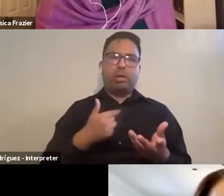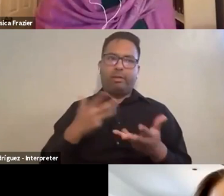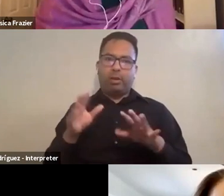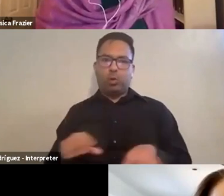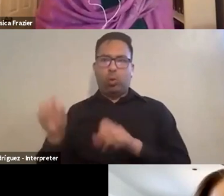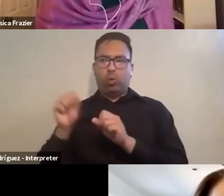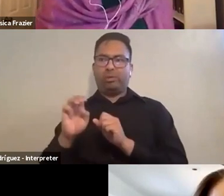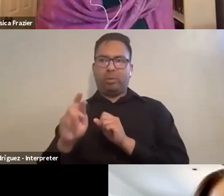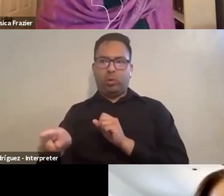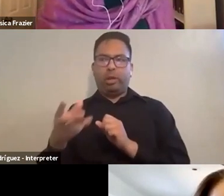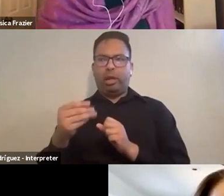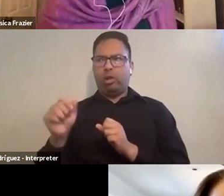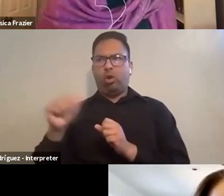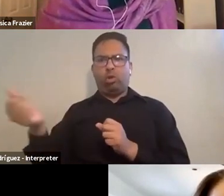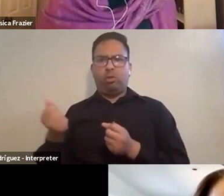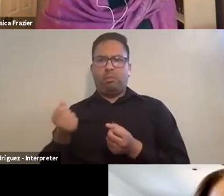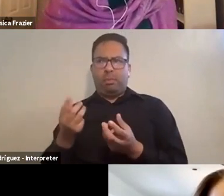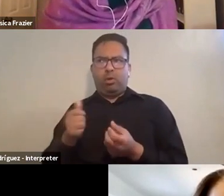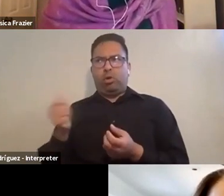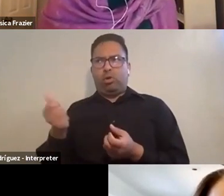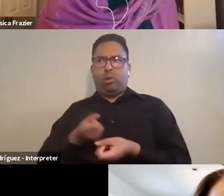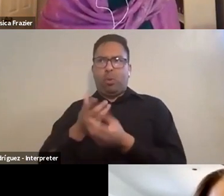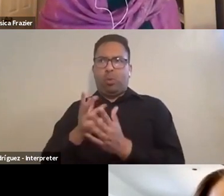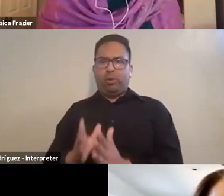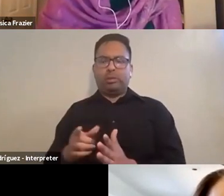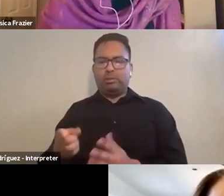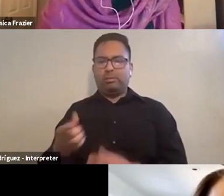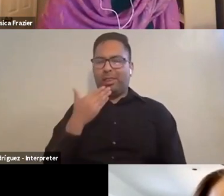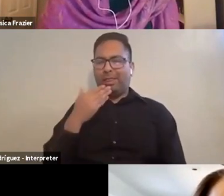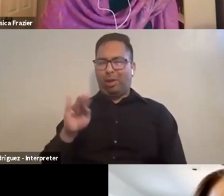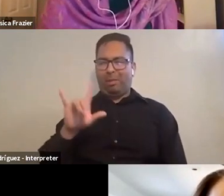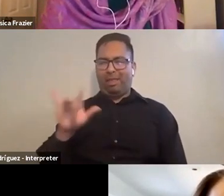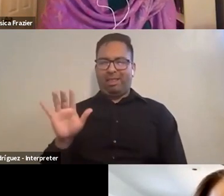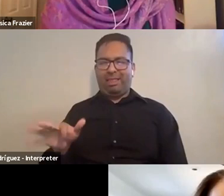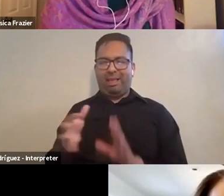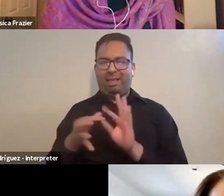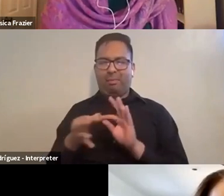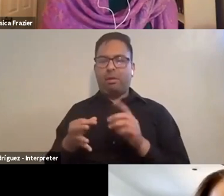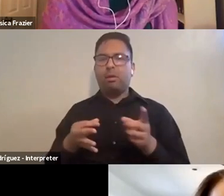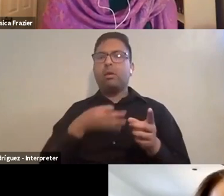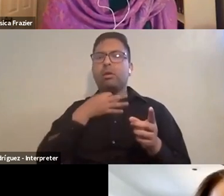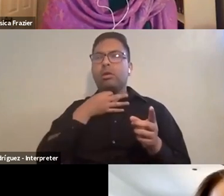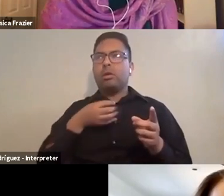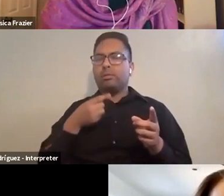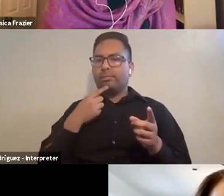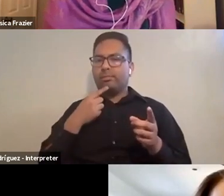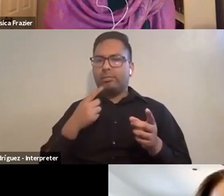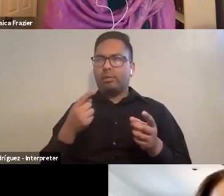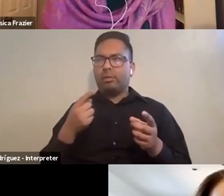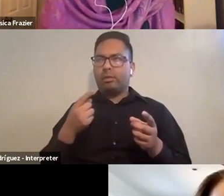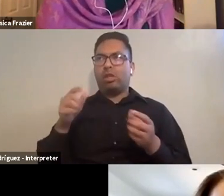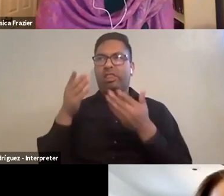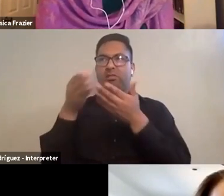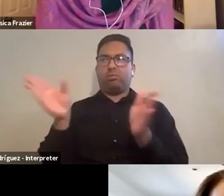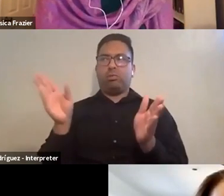many other poets at Albuquerque events. Thank you, Billy, for that. How familiar is the general public with Margaret's important work and